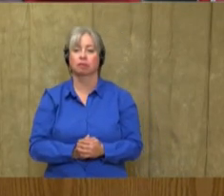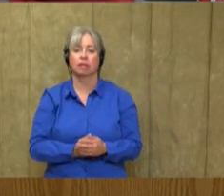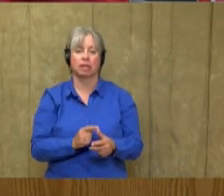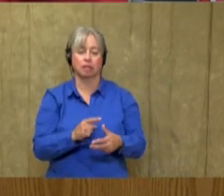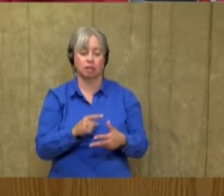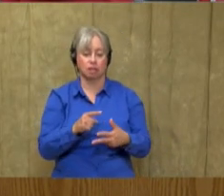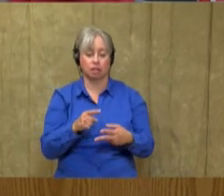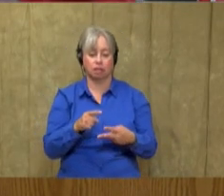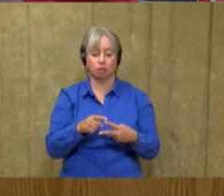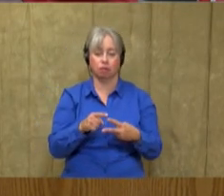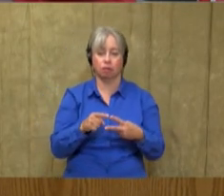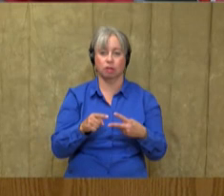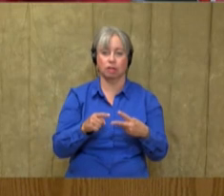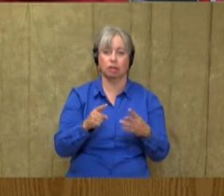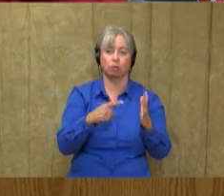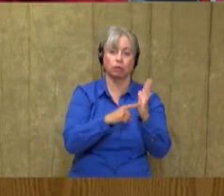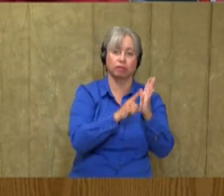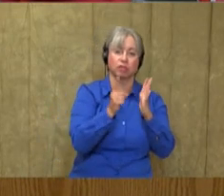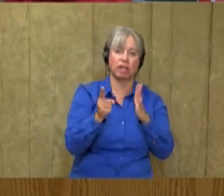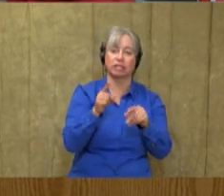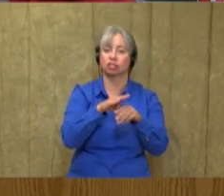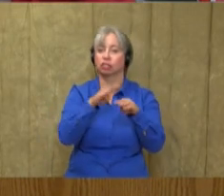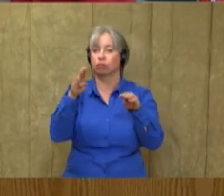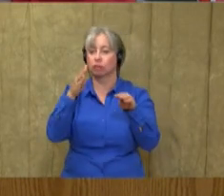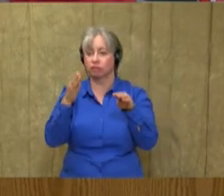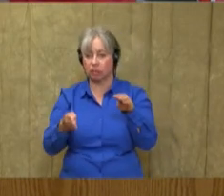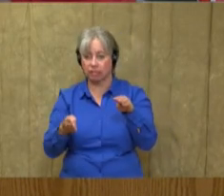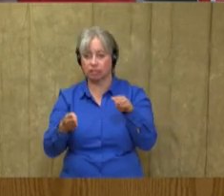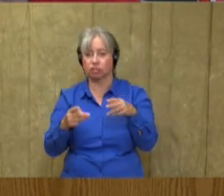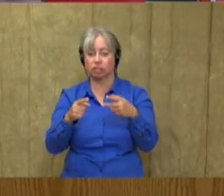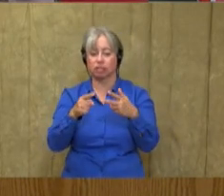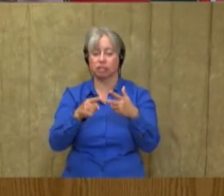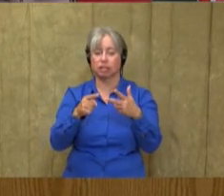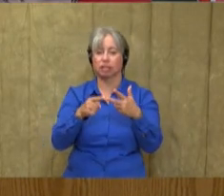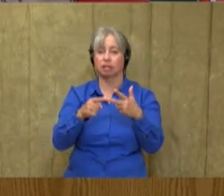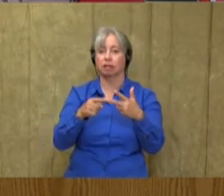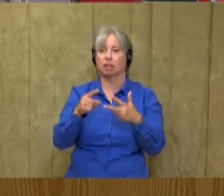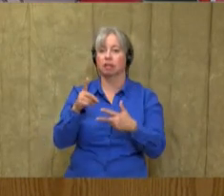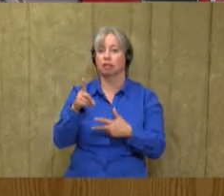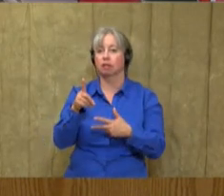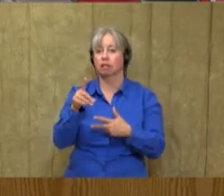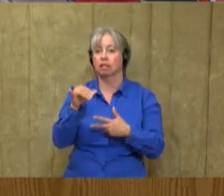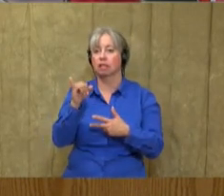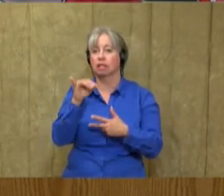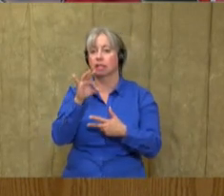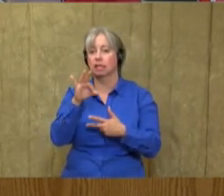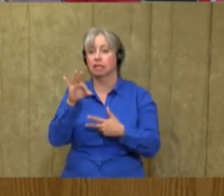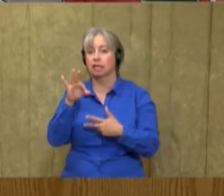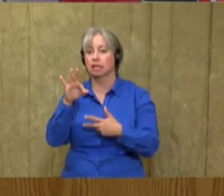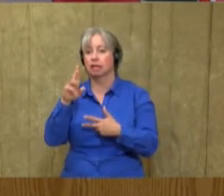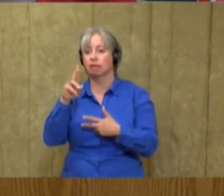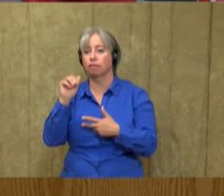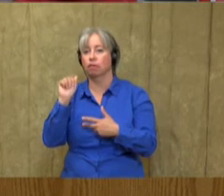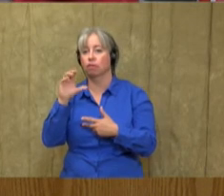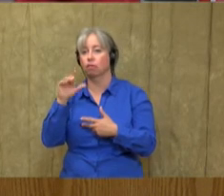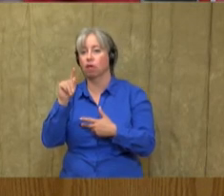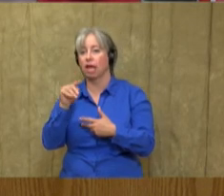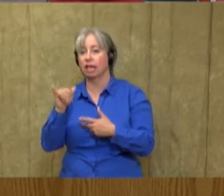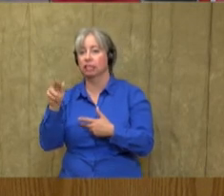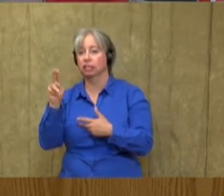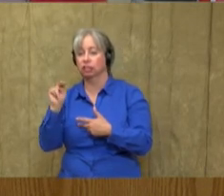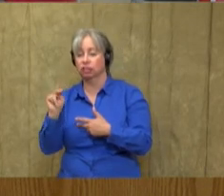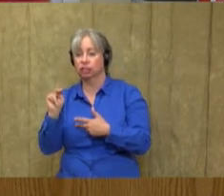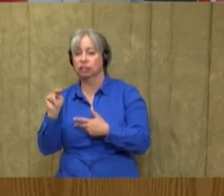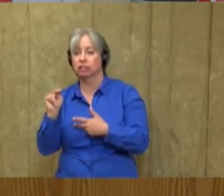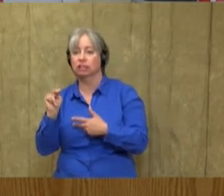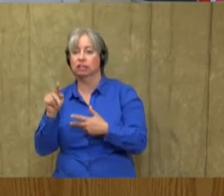reflection, refraction, and now we have diffraction. And sometimes people get